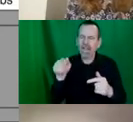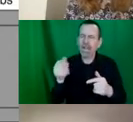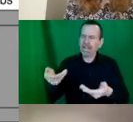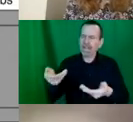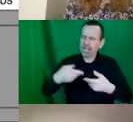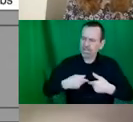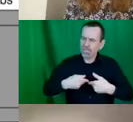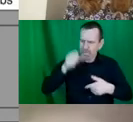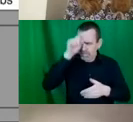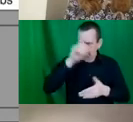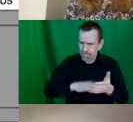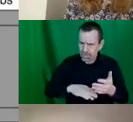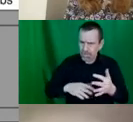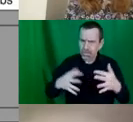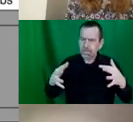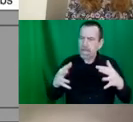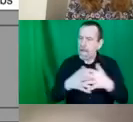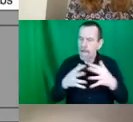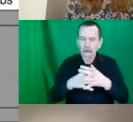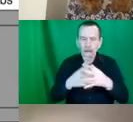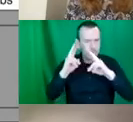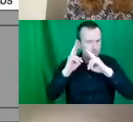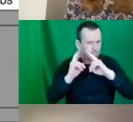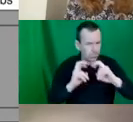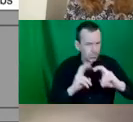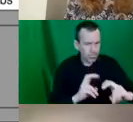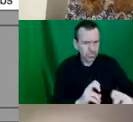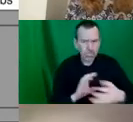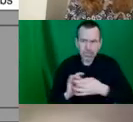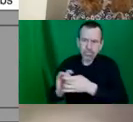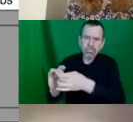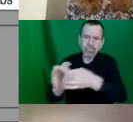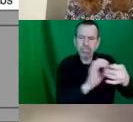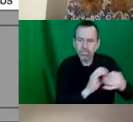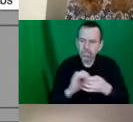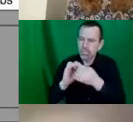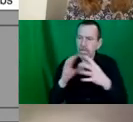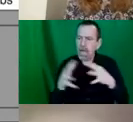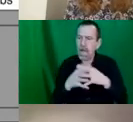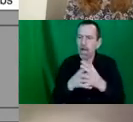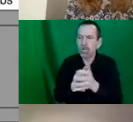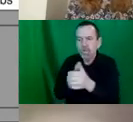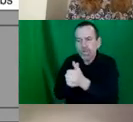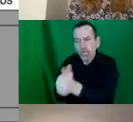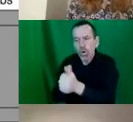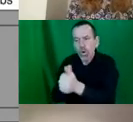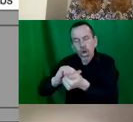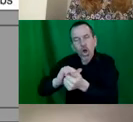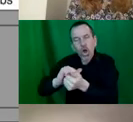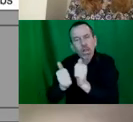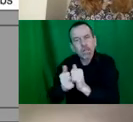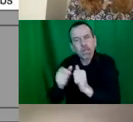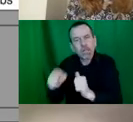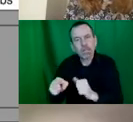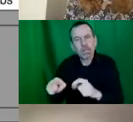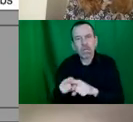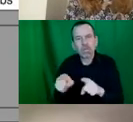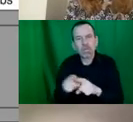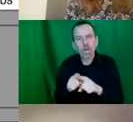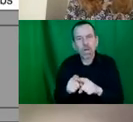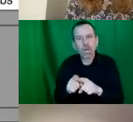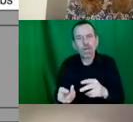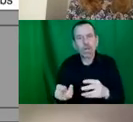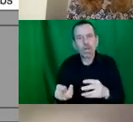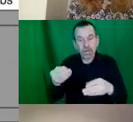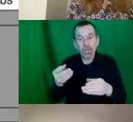experience of collaborative investigation, showing me how I can support my colleagues with the skills I can offer. It has given me insight into working within boundaries of a